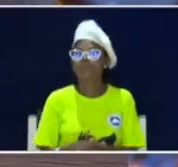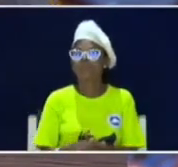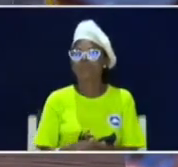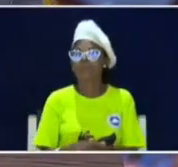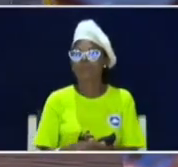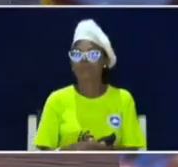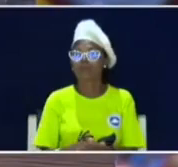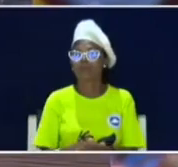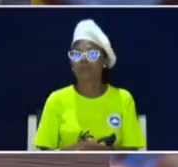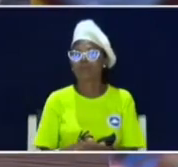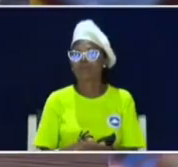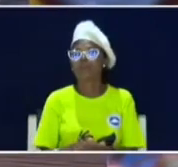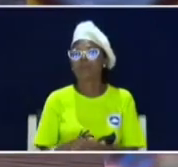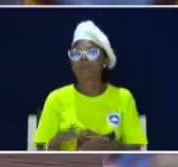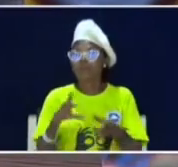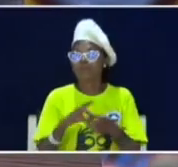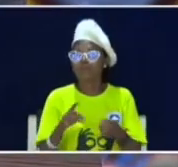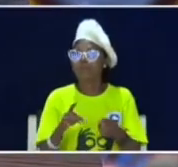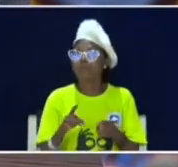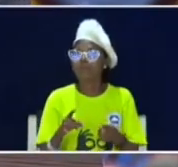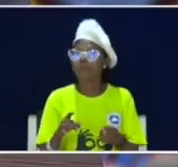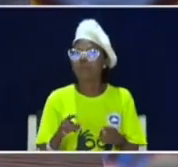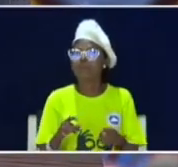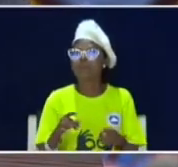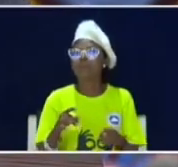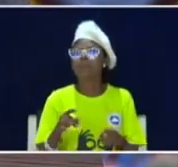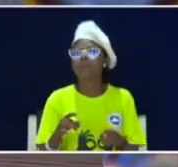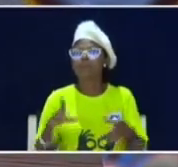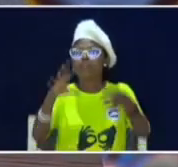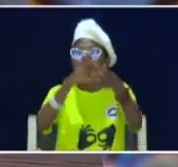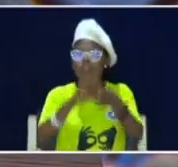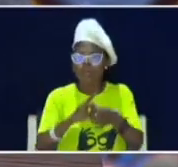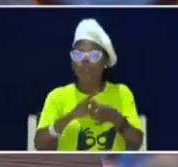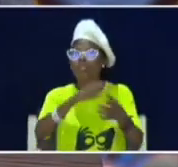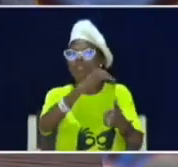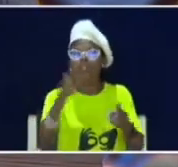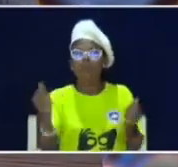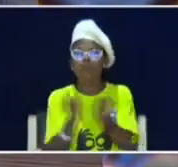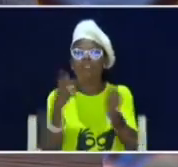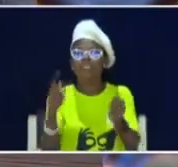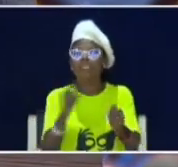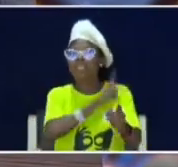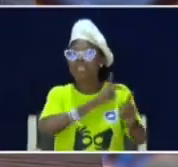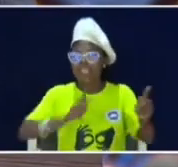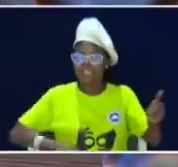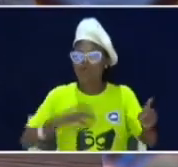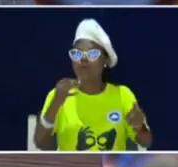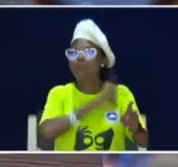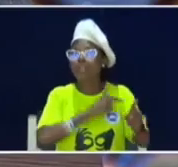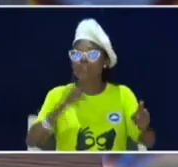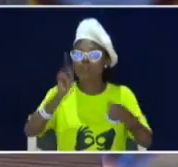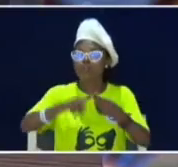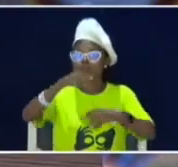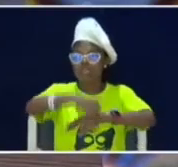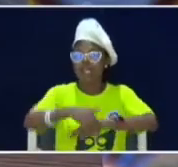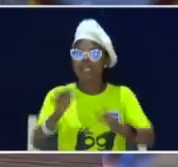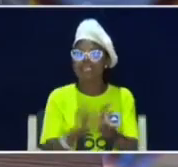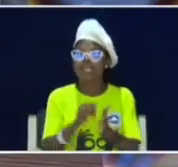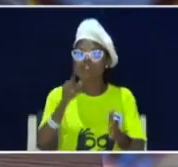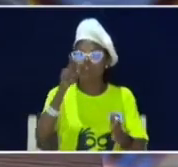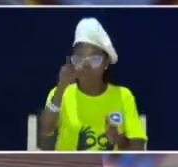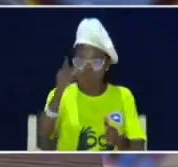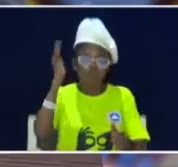Journey with kings tonight. Journey with the King of Kings tonight, that you may live